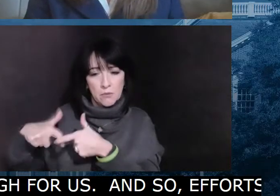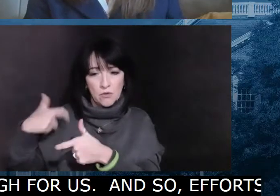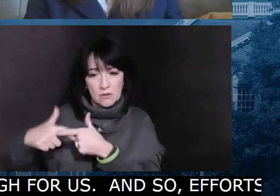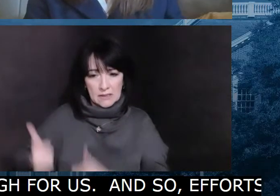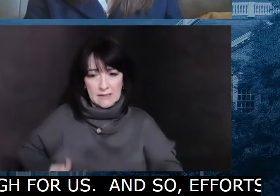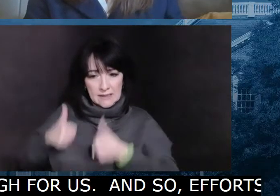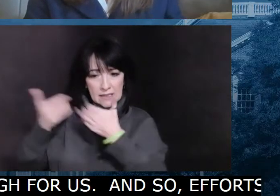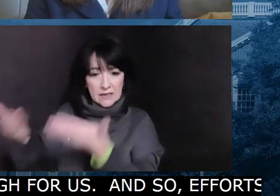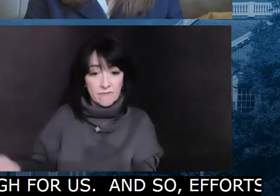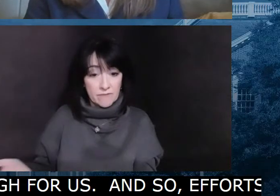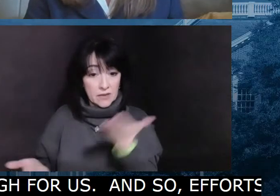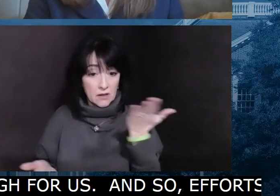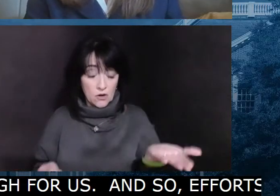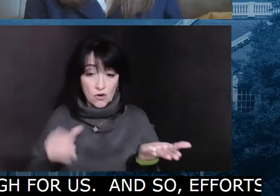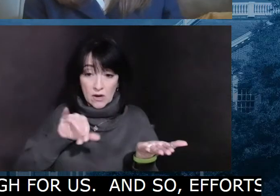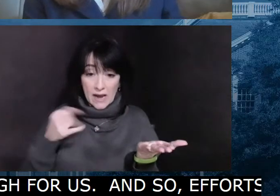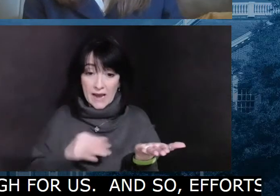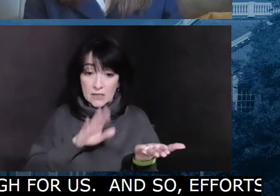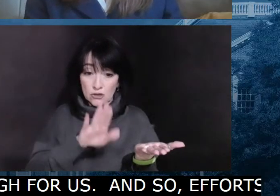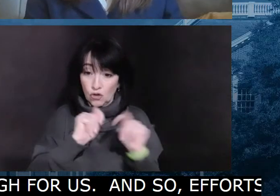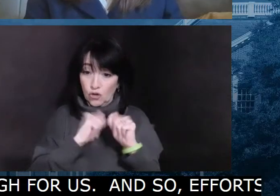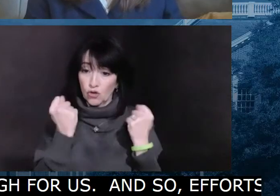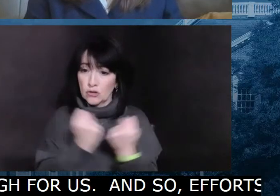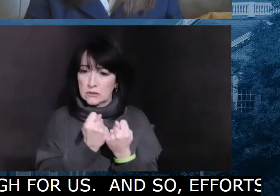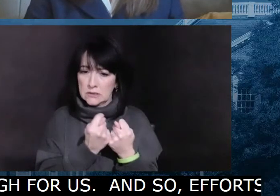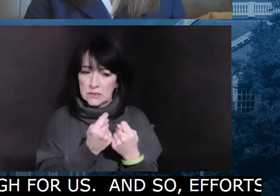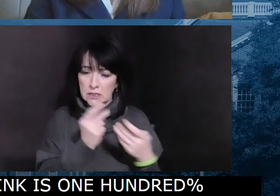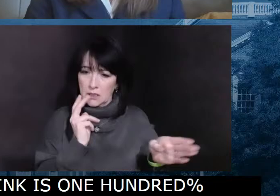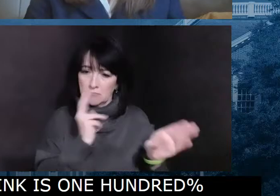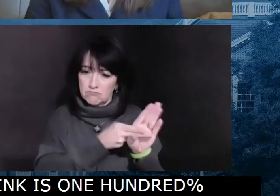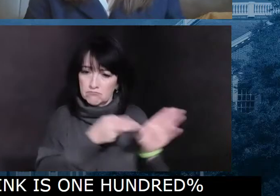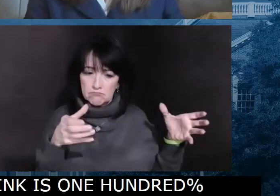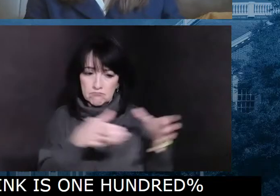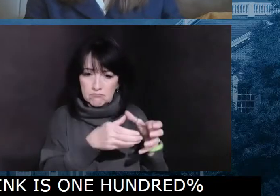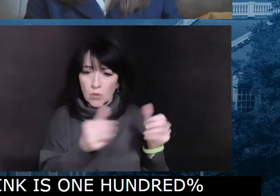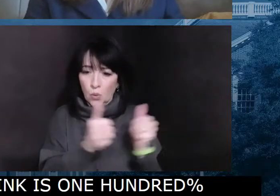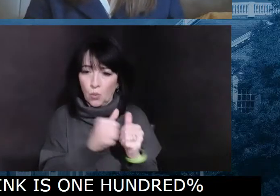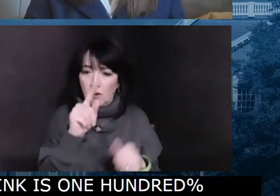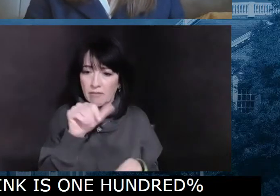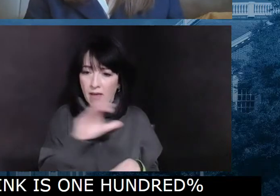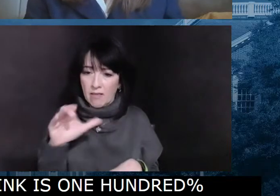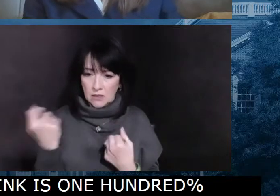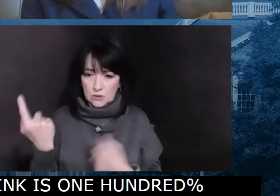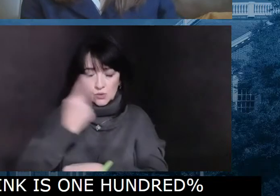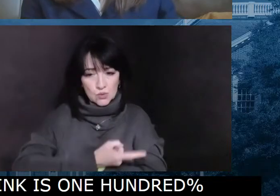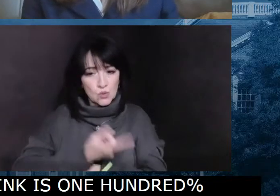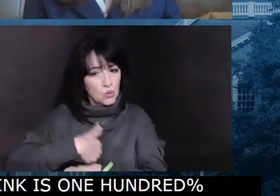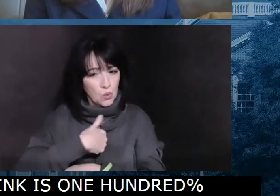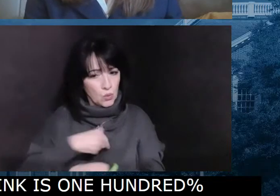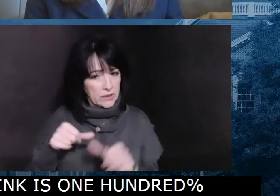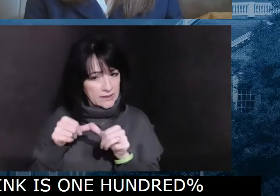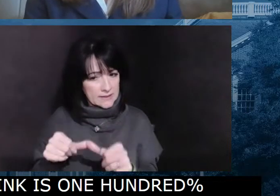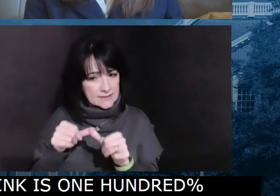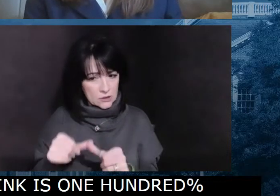LACC today providing vaccinations. We are going to continue to partner with all of our